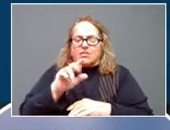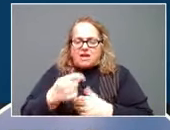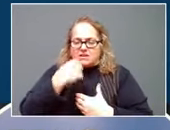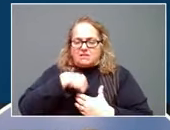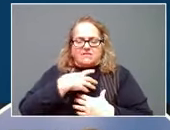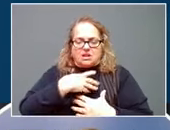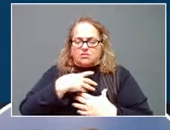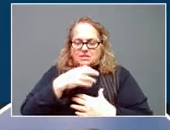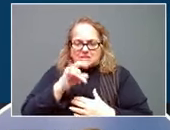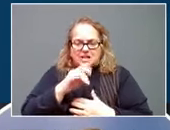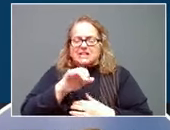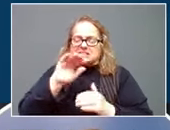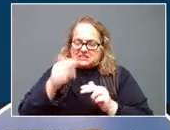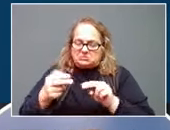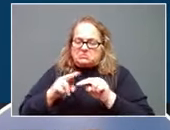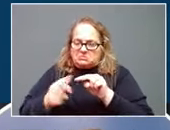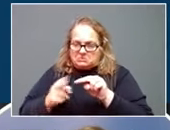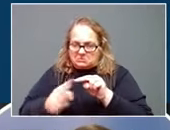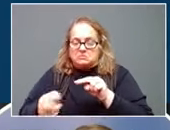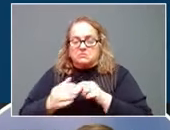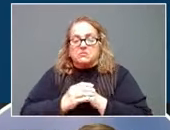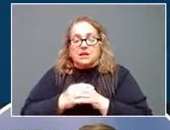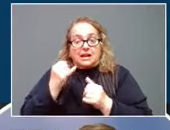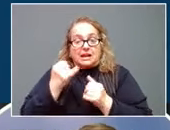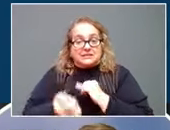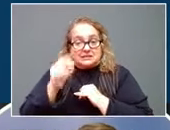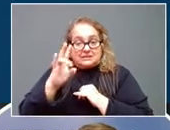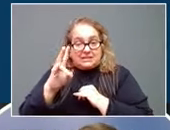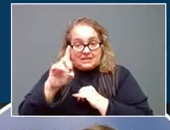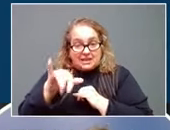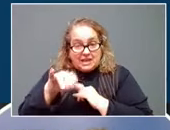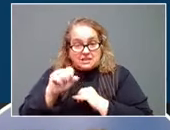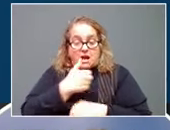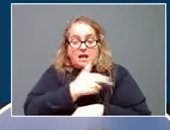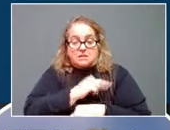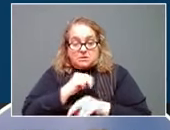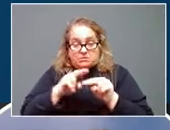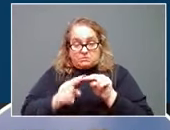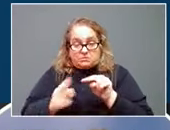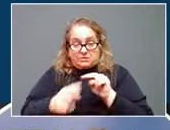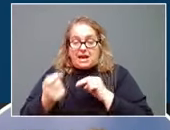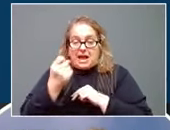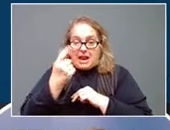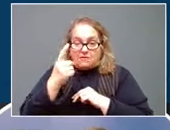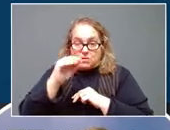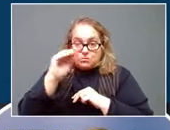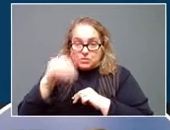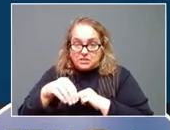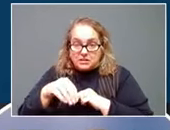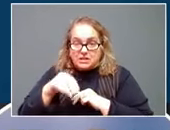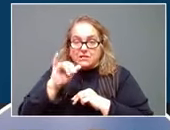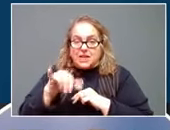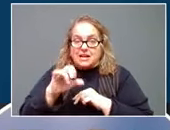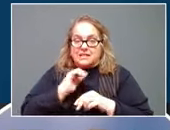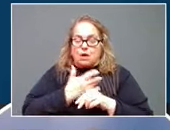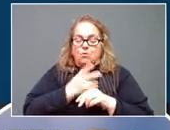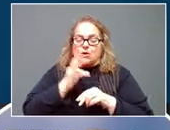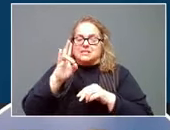over the past 7 days, hospitalization has decreased 11%, and that's our 7-day